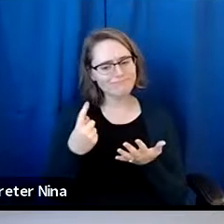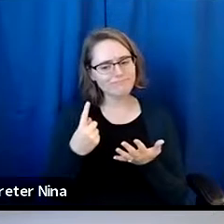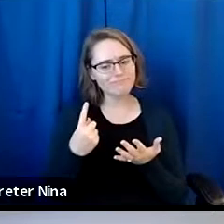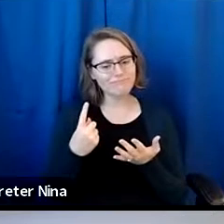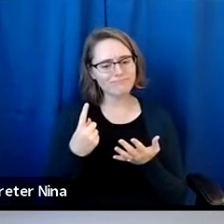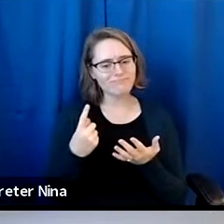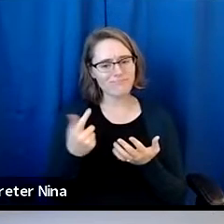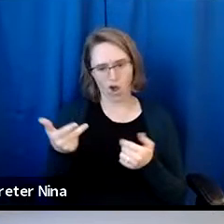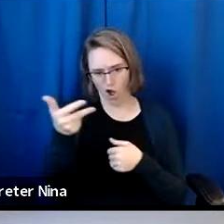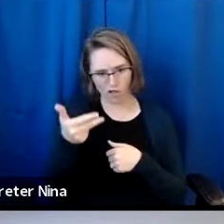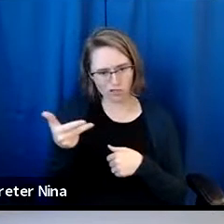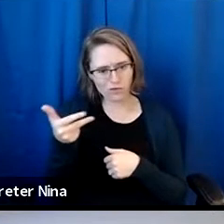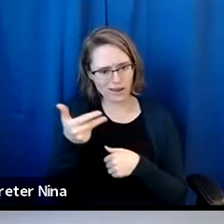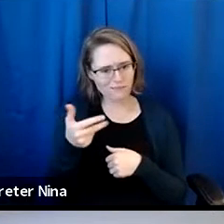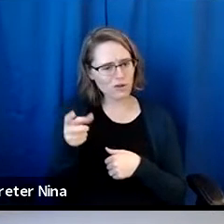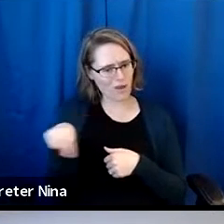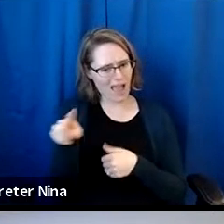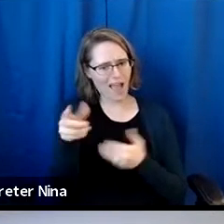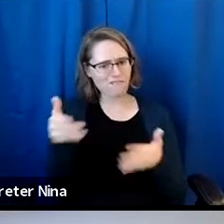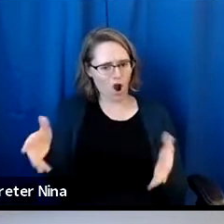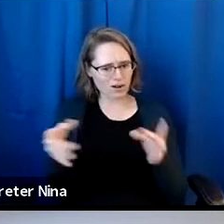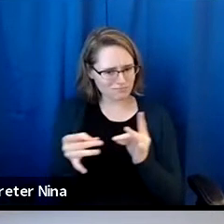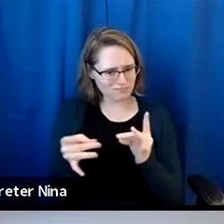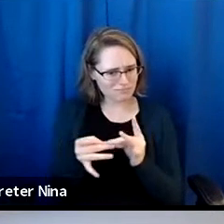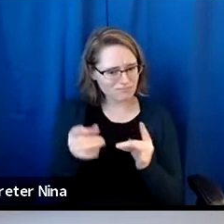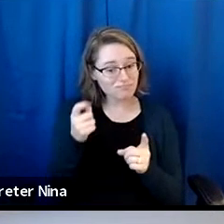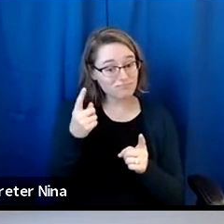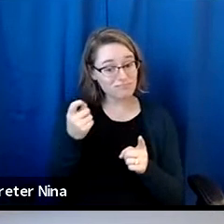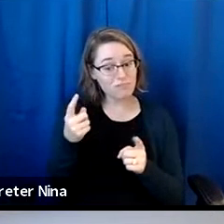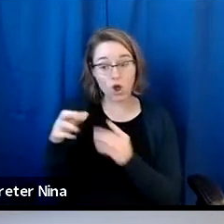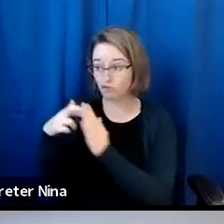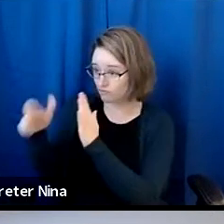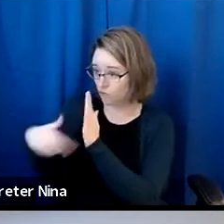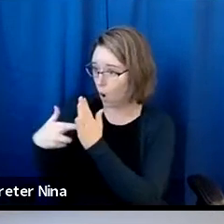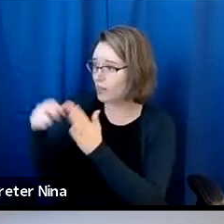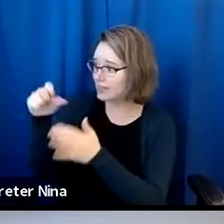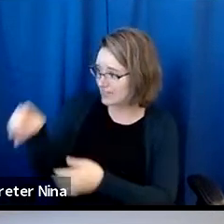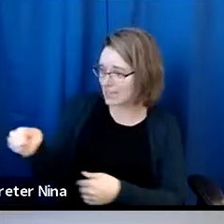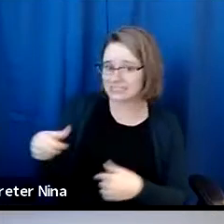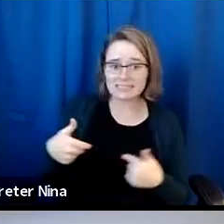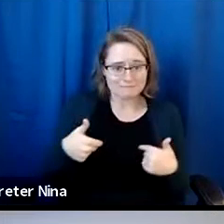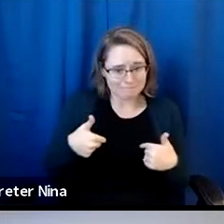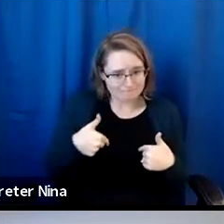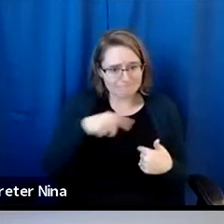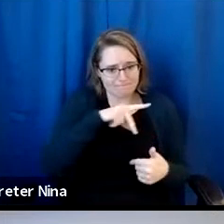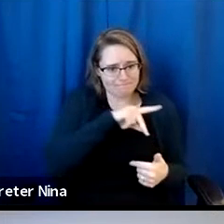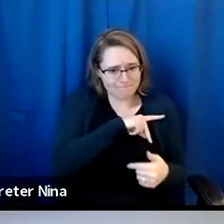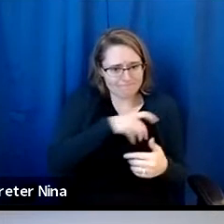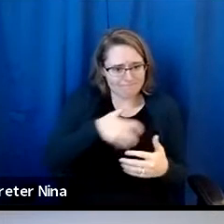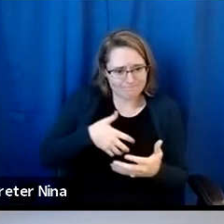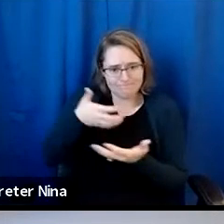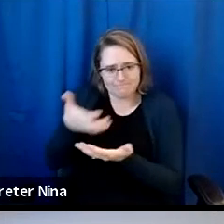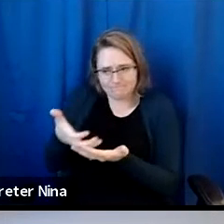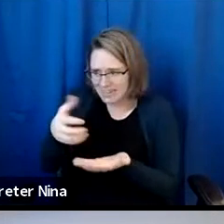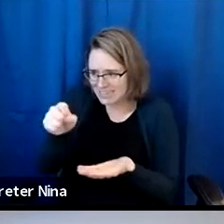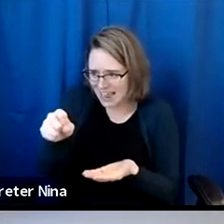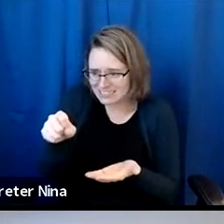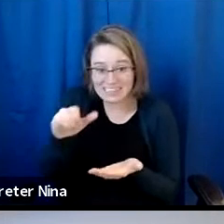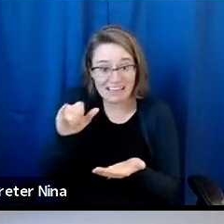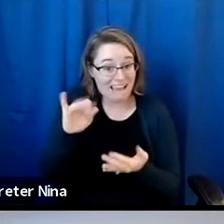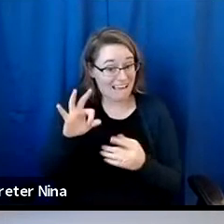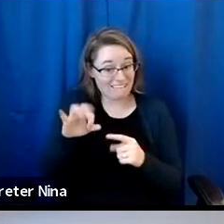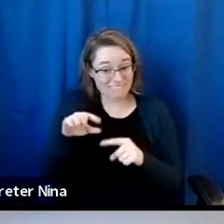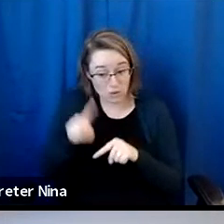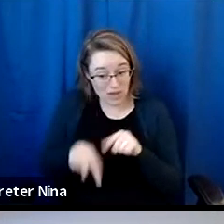all three of you have talked about, but you still bring your individuality into the perspective, because if you can't do